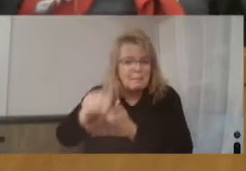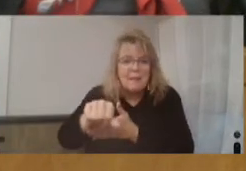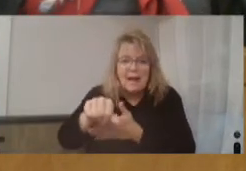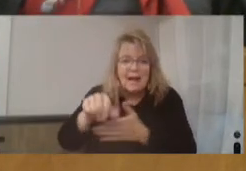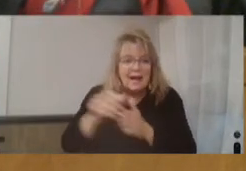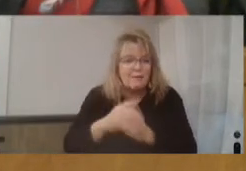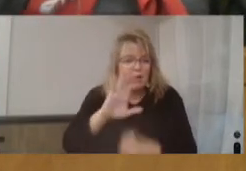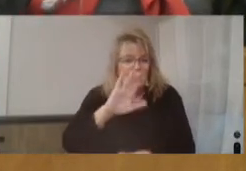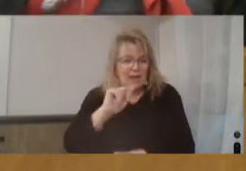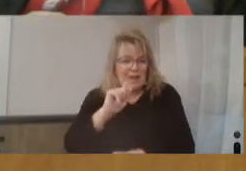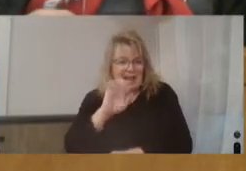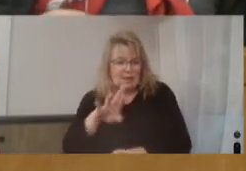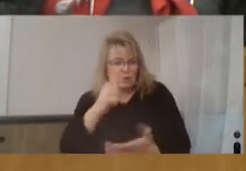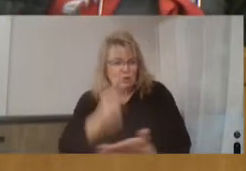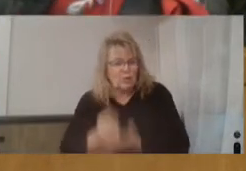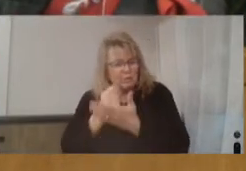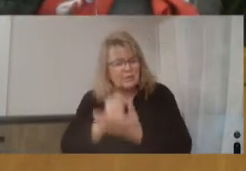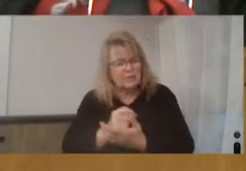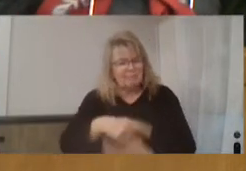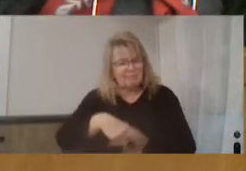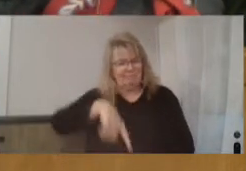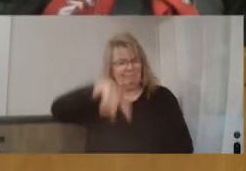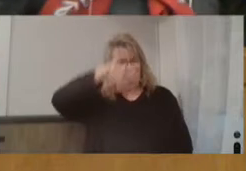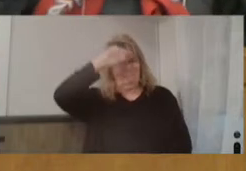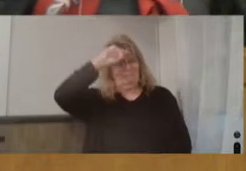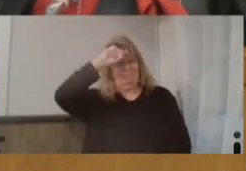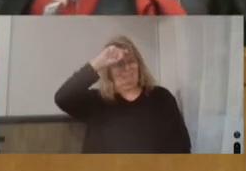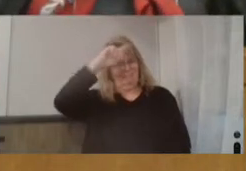baffles me how this country, my country,